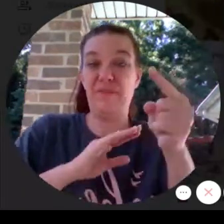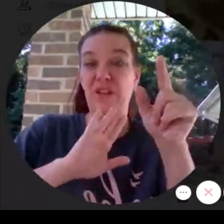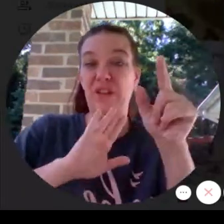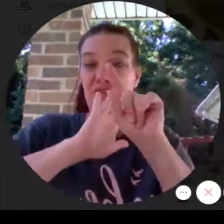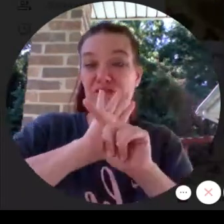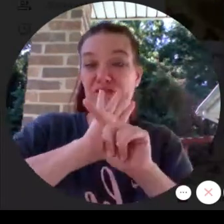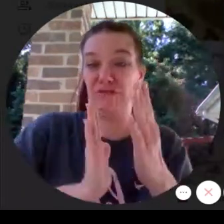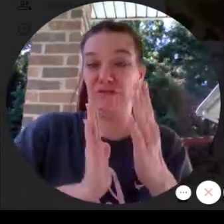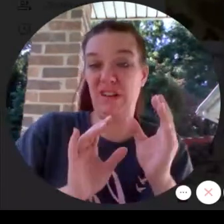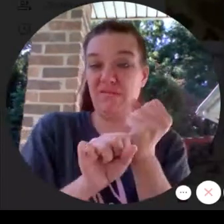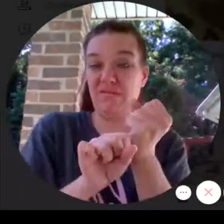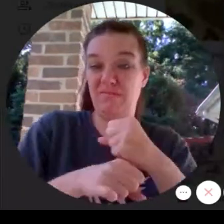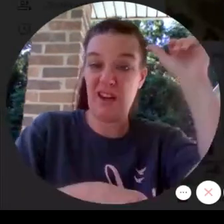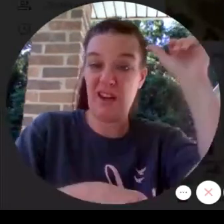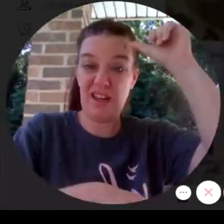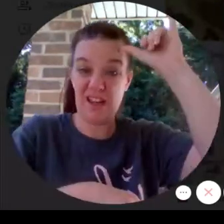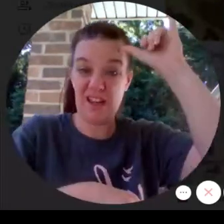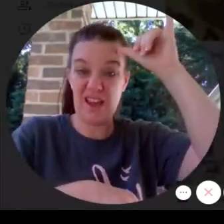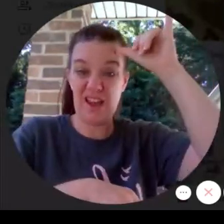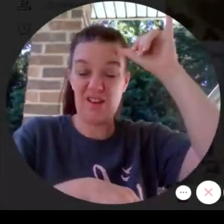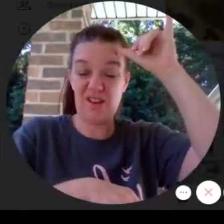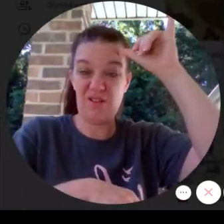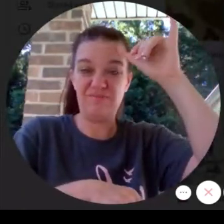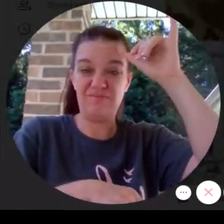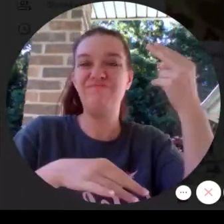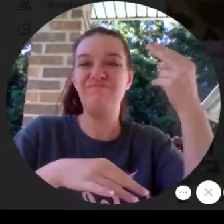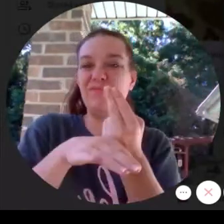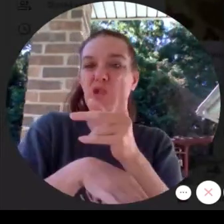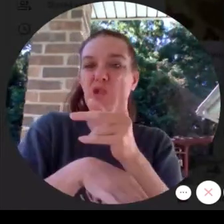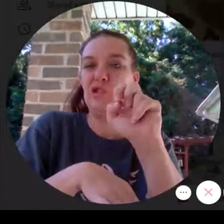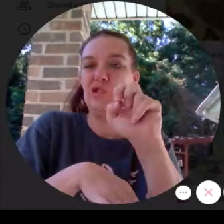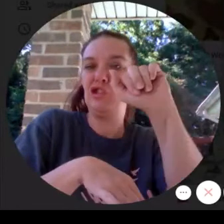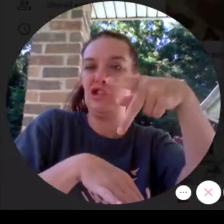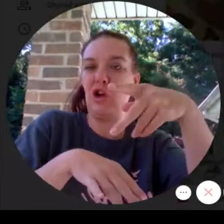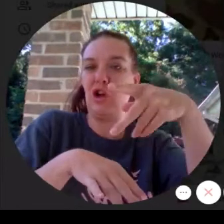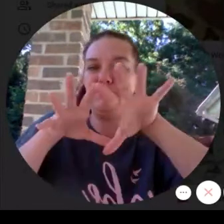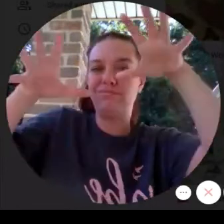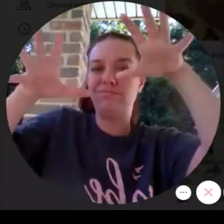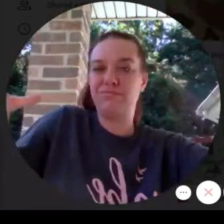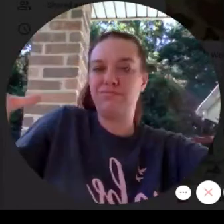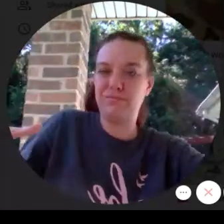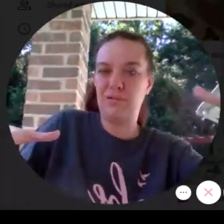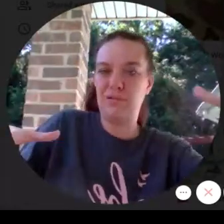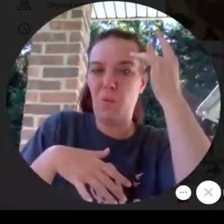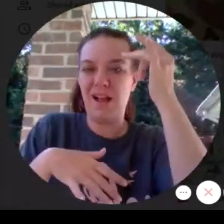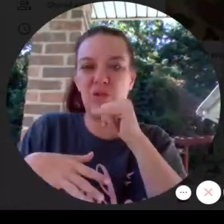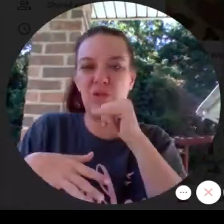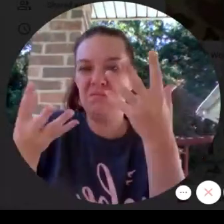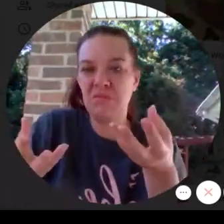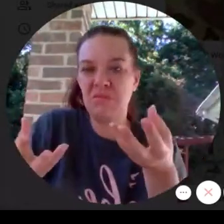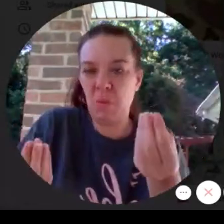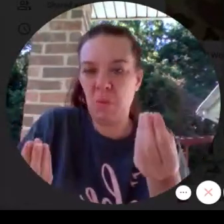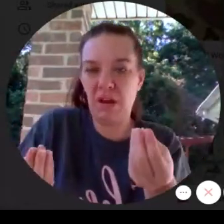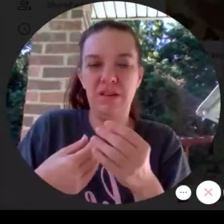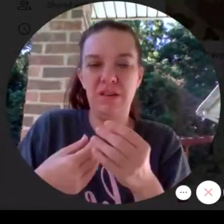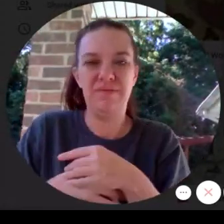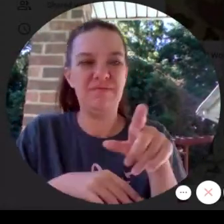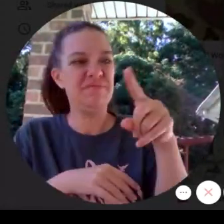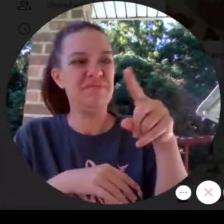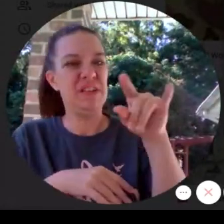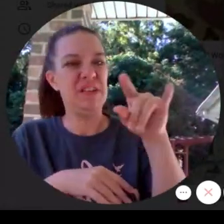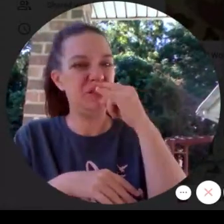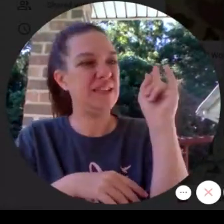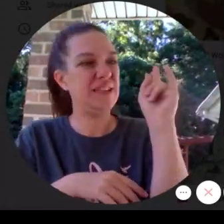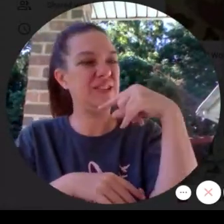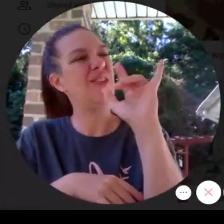the first grader's cow with a tarp so the paper mache wouldn't get soggy. "You kids look like you went